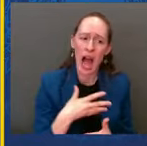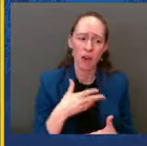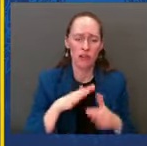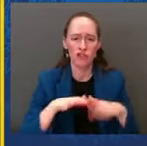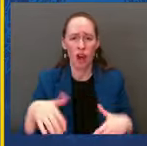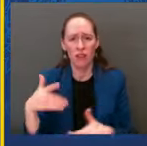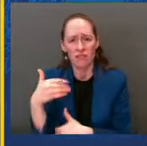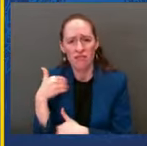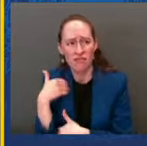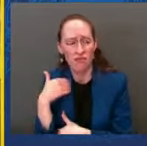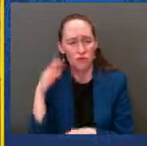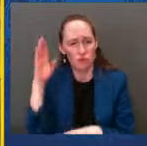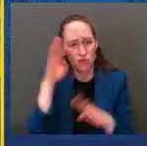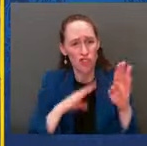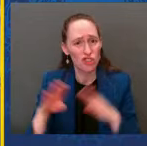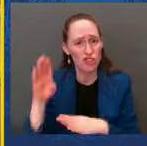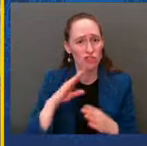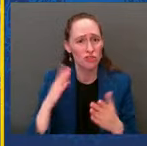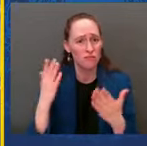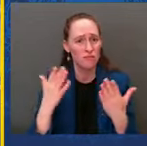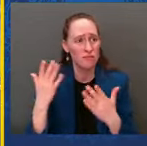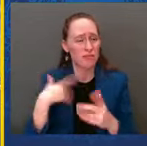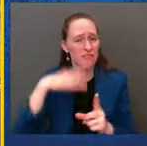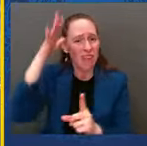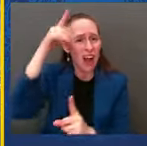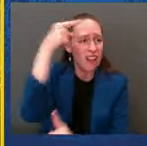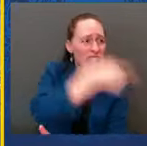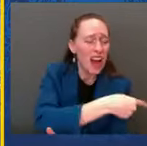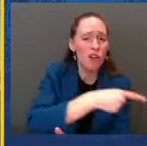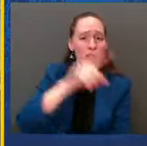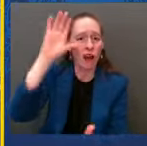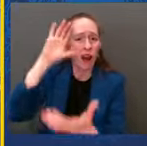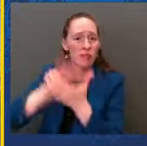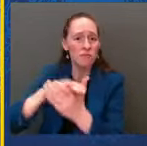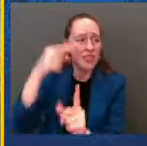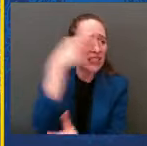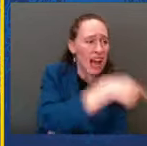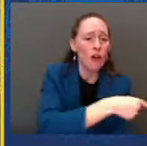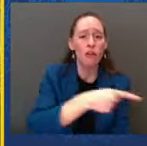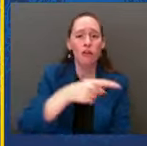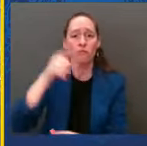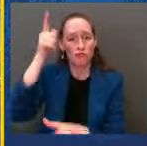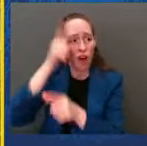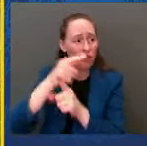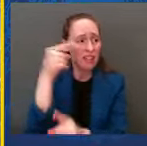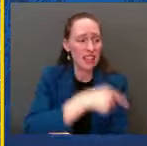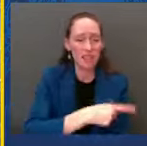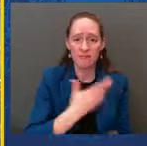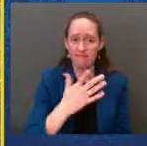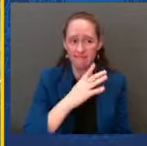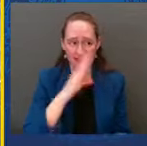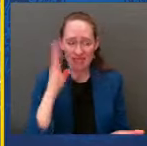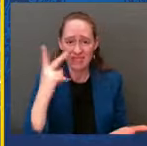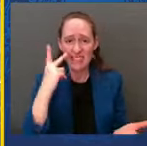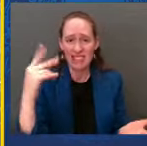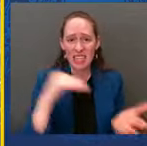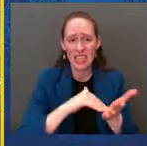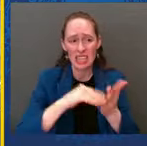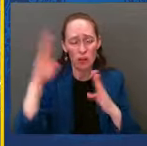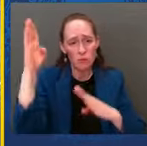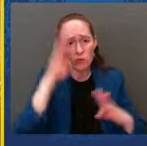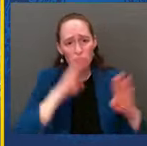sisters again. In that darkest moment of their lives, you, the people of Poland, offered them safety and